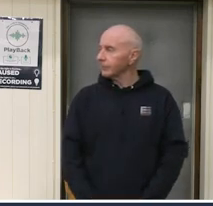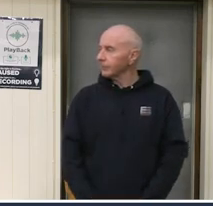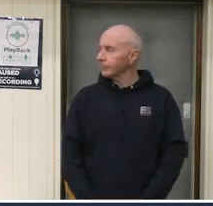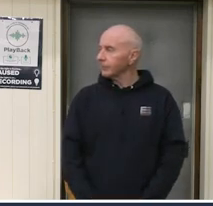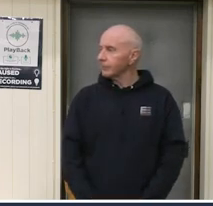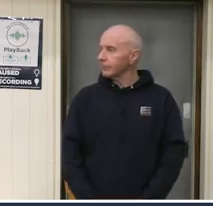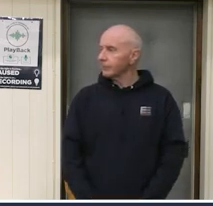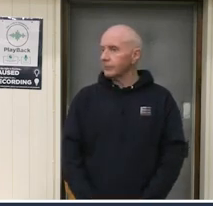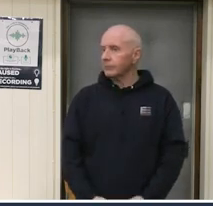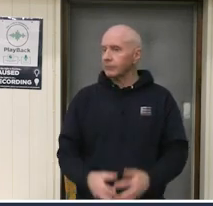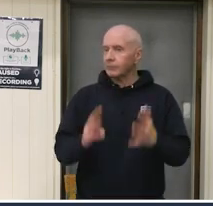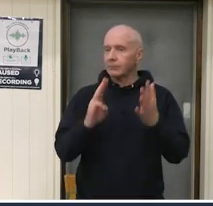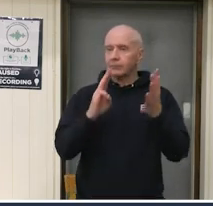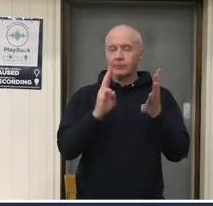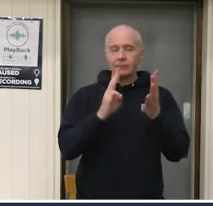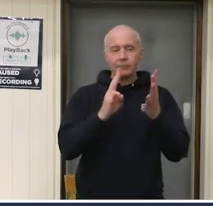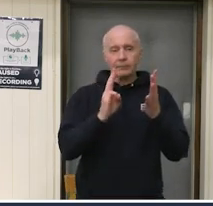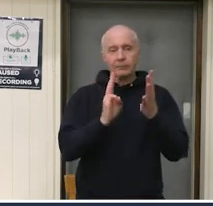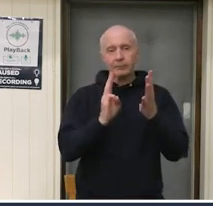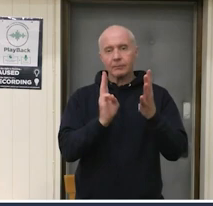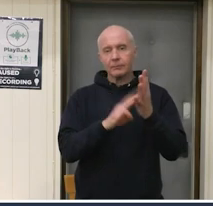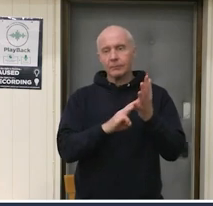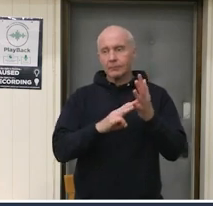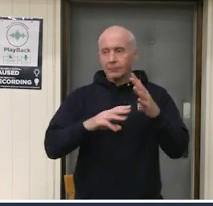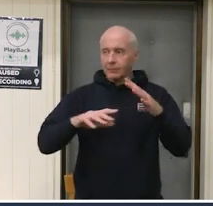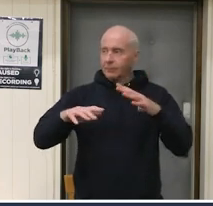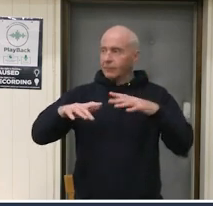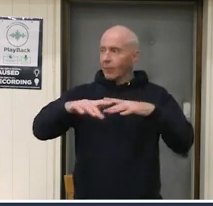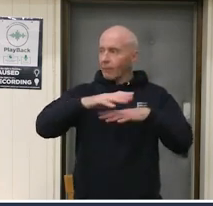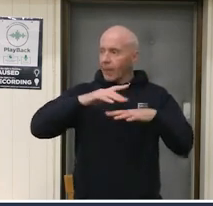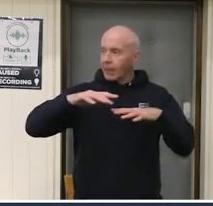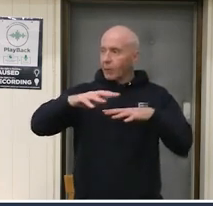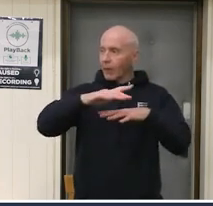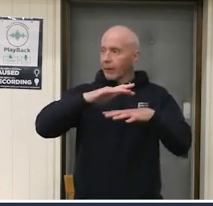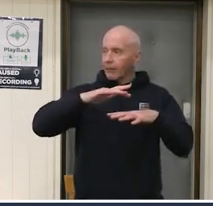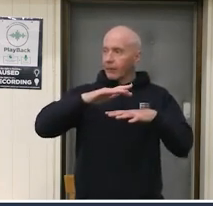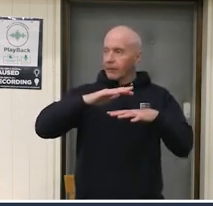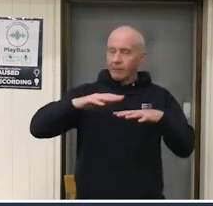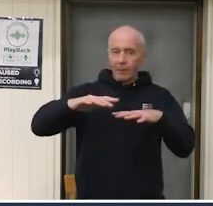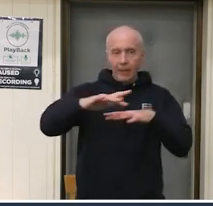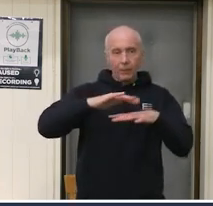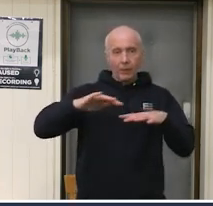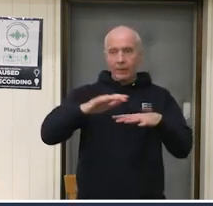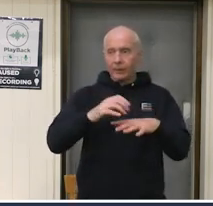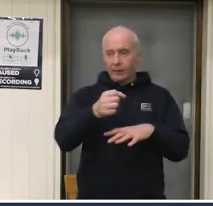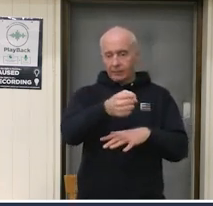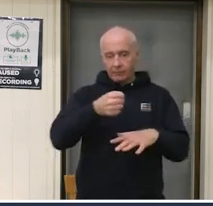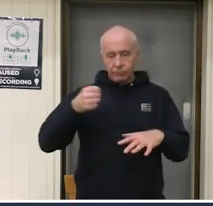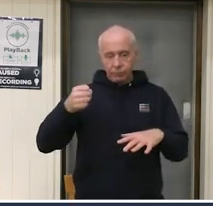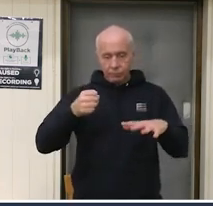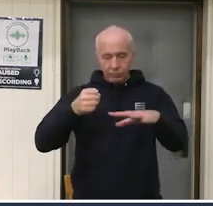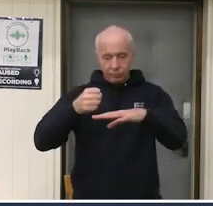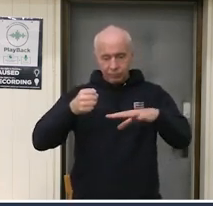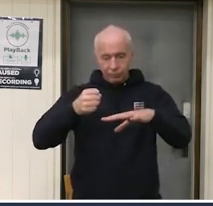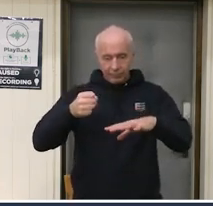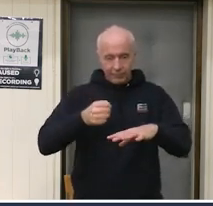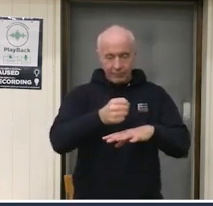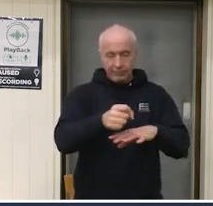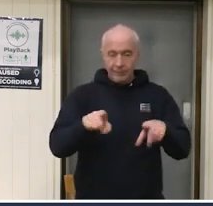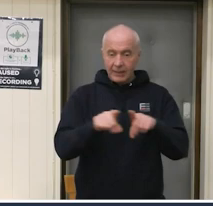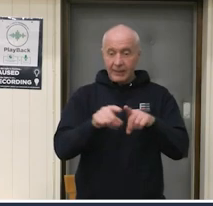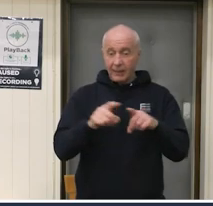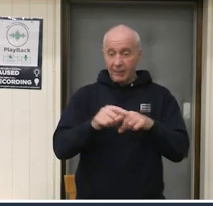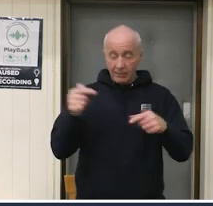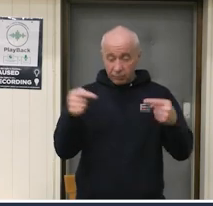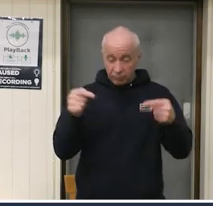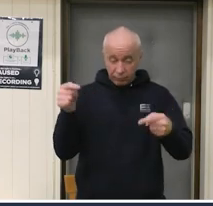Quicker than that. Yeah, microwave, awesome. Right, so you can microwave it, right? So essentially you fire a load of really high